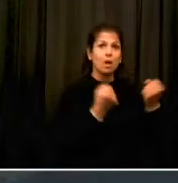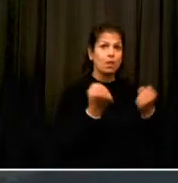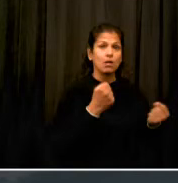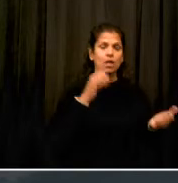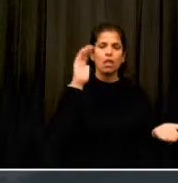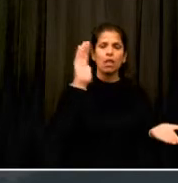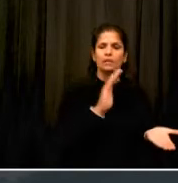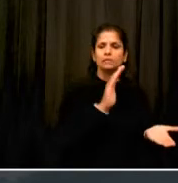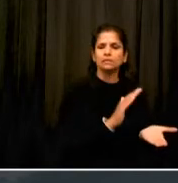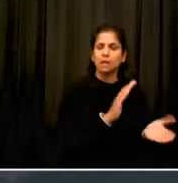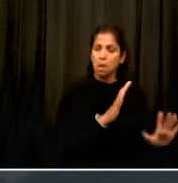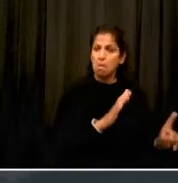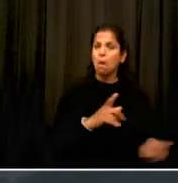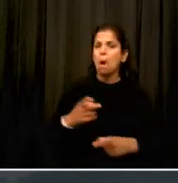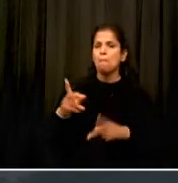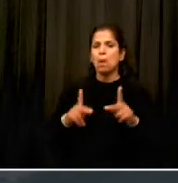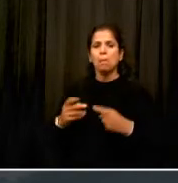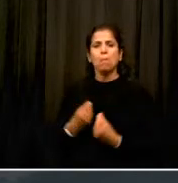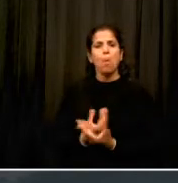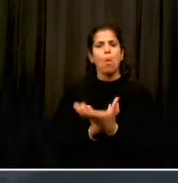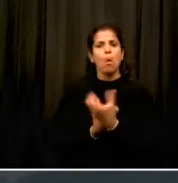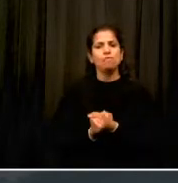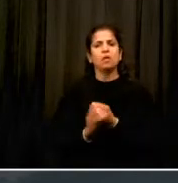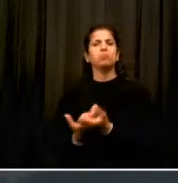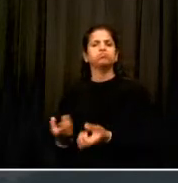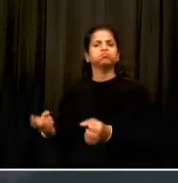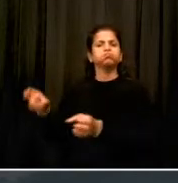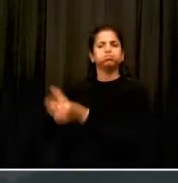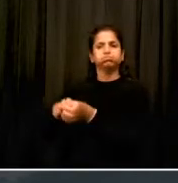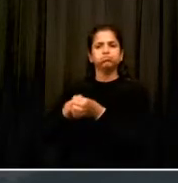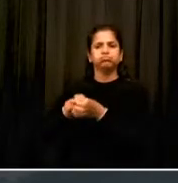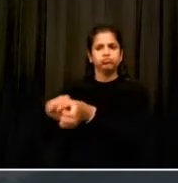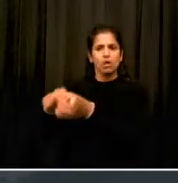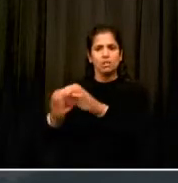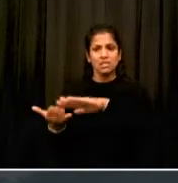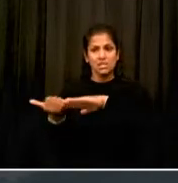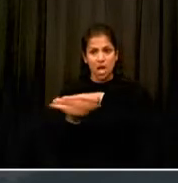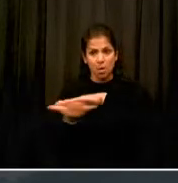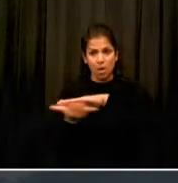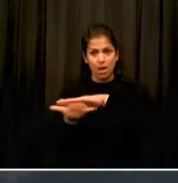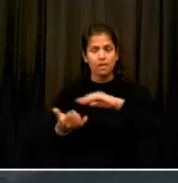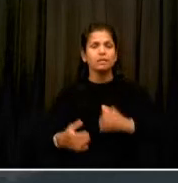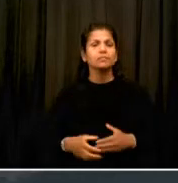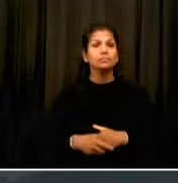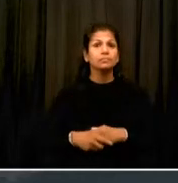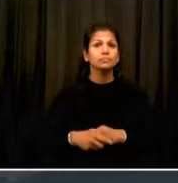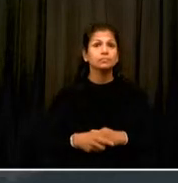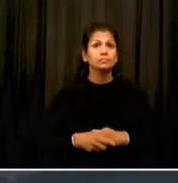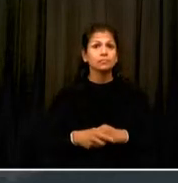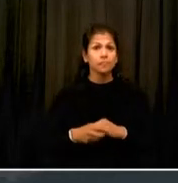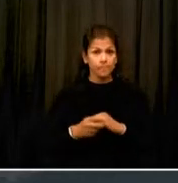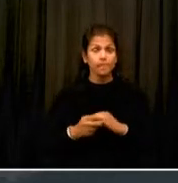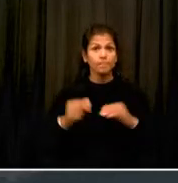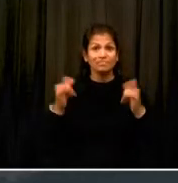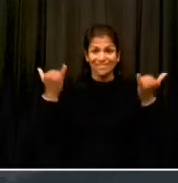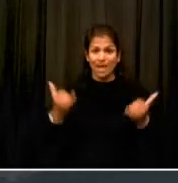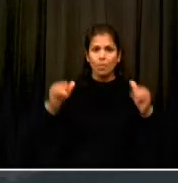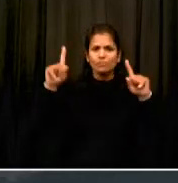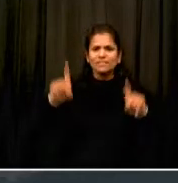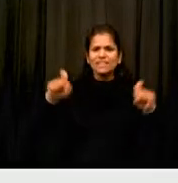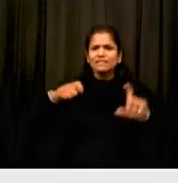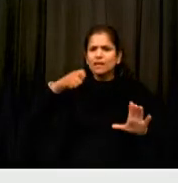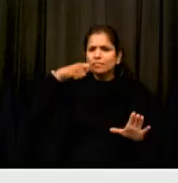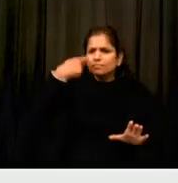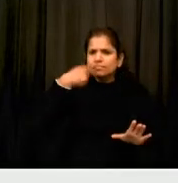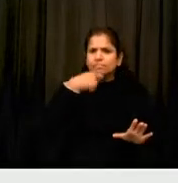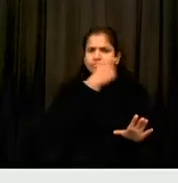the beginning, we've talked about testing. We've talked about the fact that if you have enough testing, you have the right testing, then you can really fight back